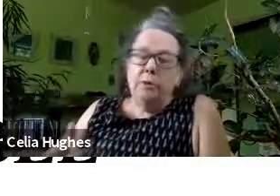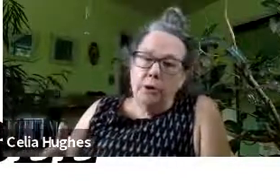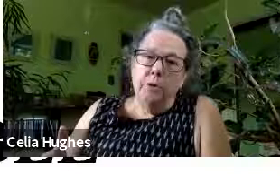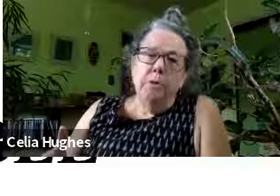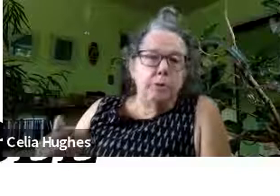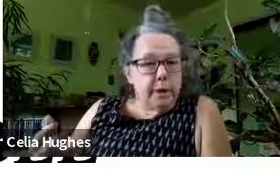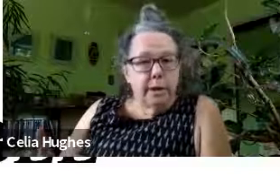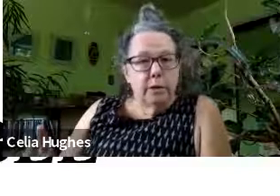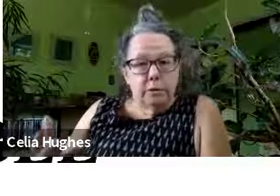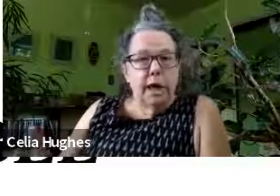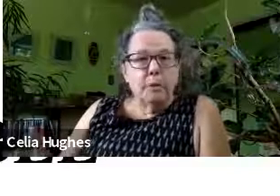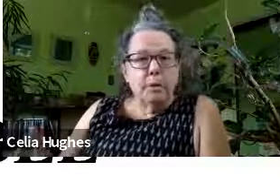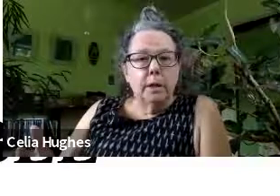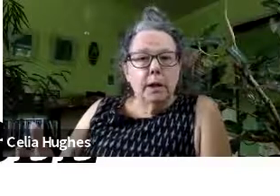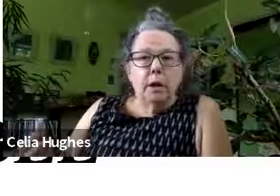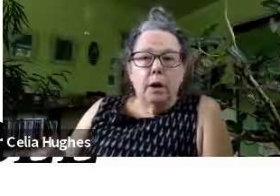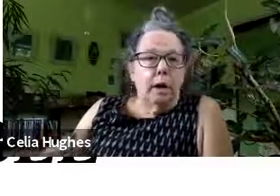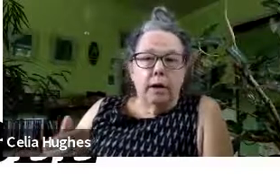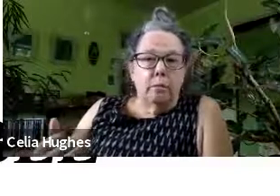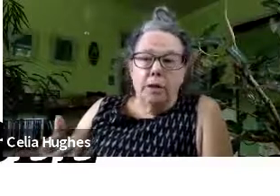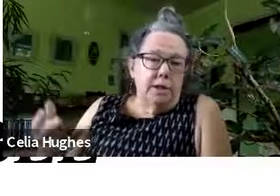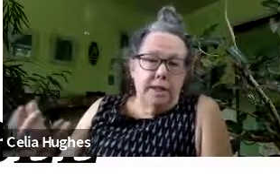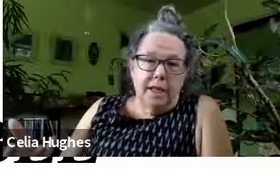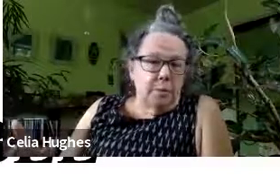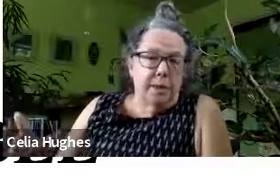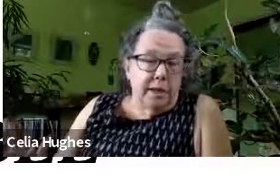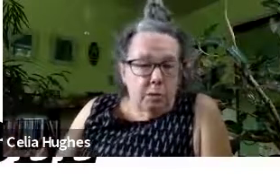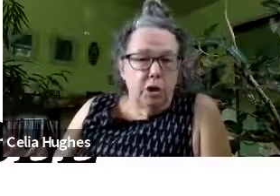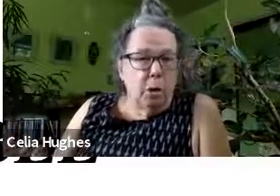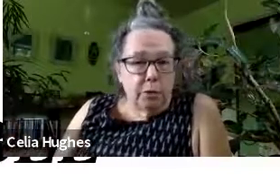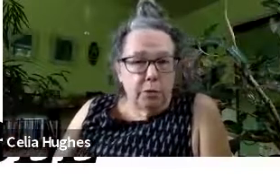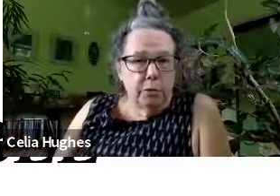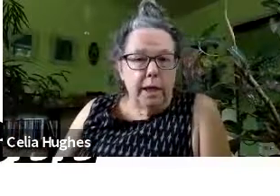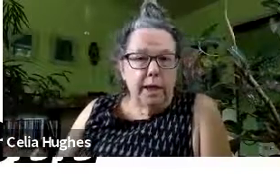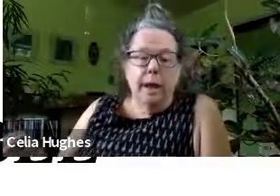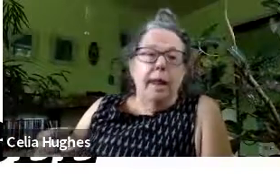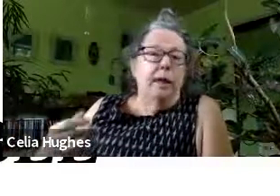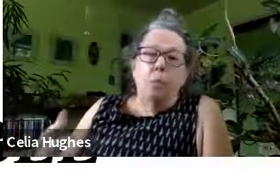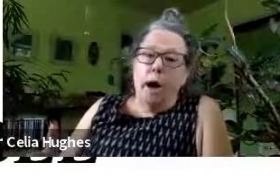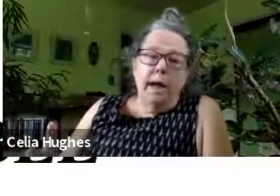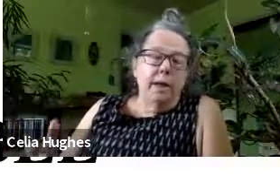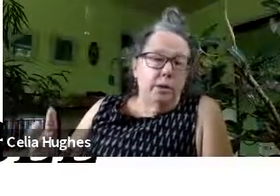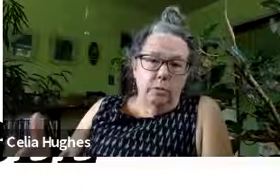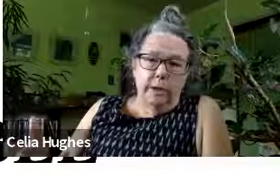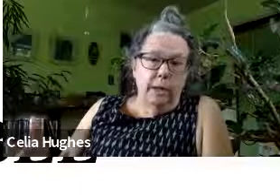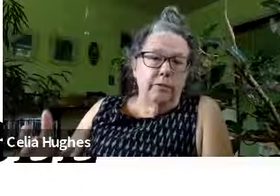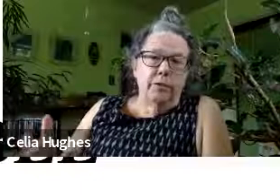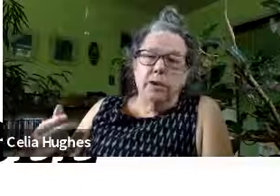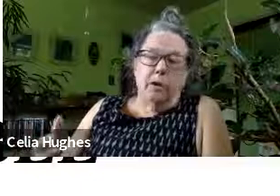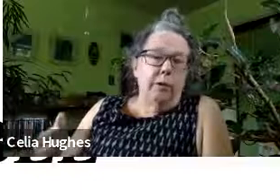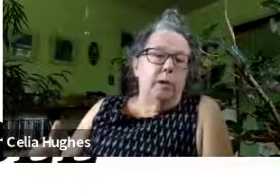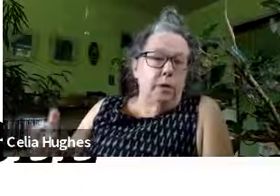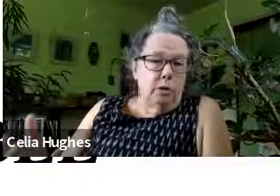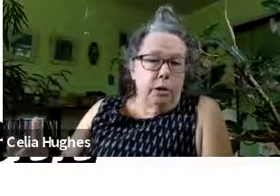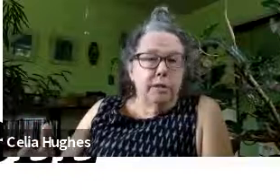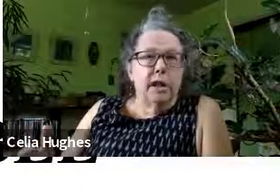captioning. Well, no, you didn't do captioning. It wasn't accessible to anyone. No one could read it. And why do it if it's